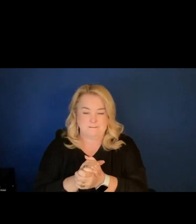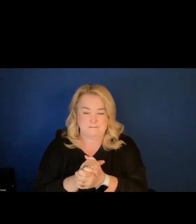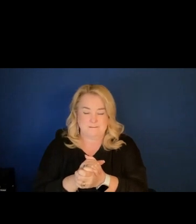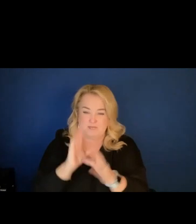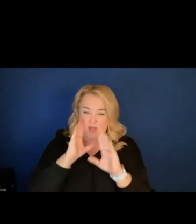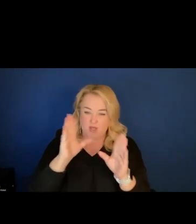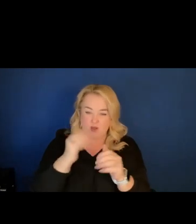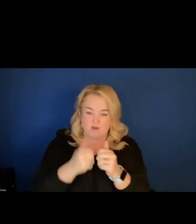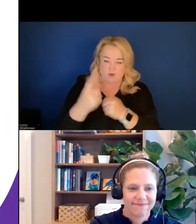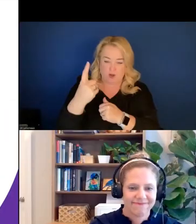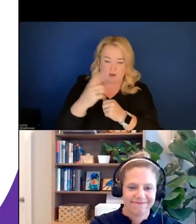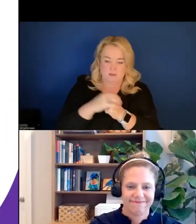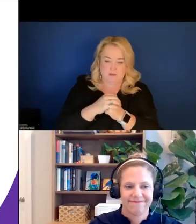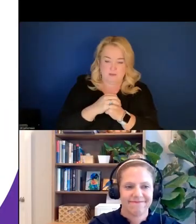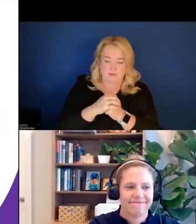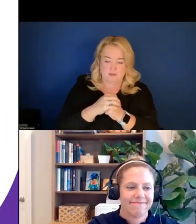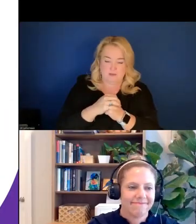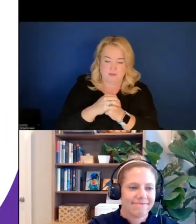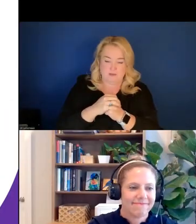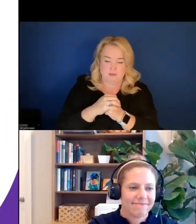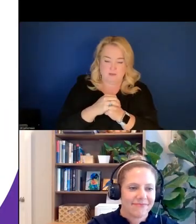Hello, everyone.